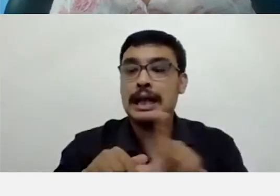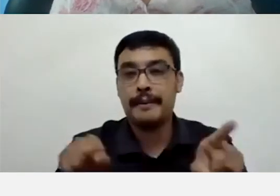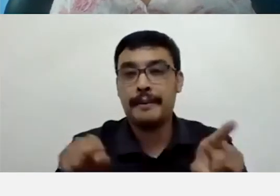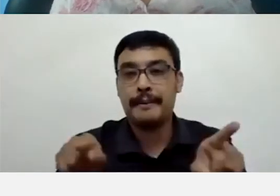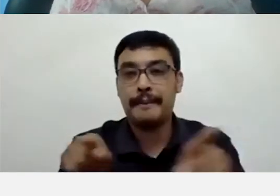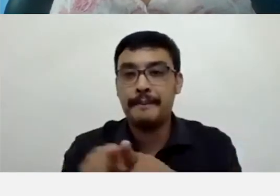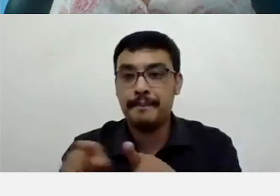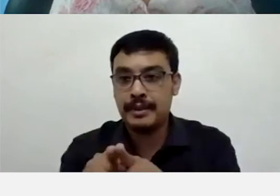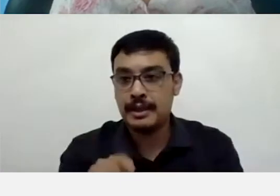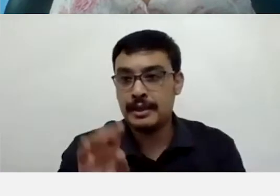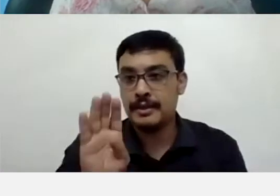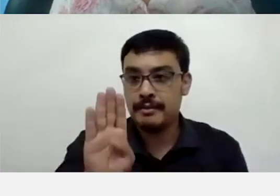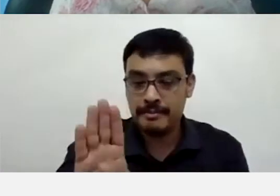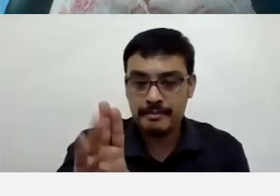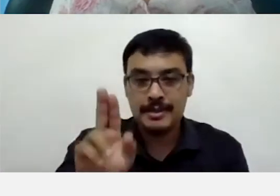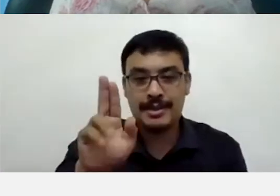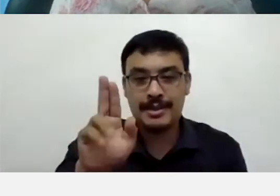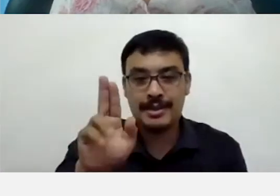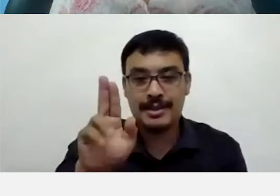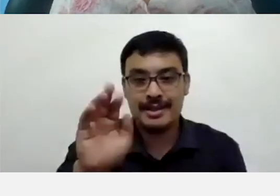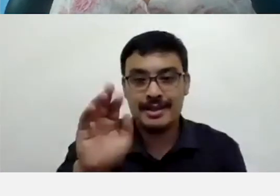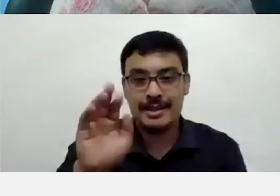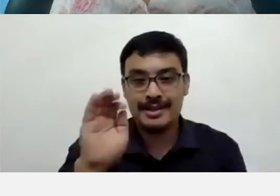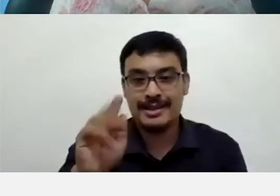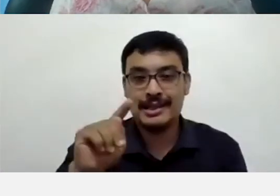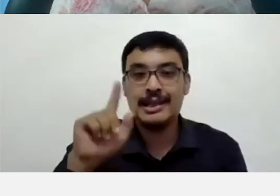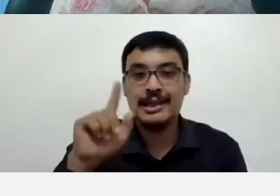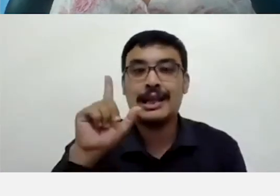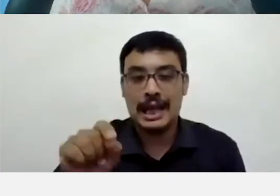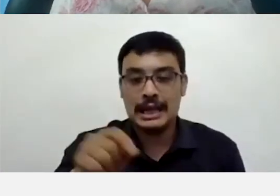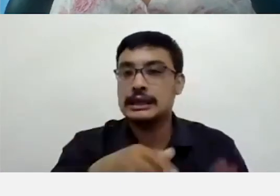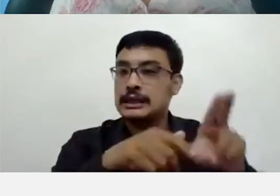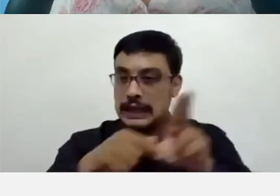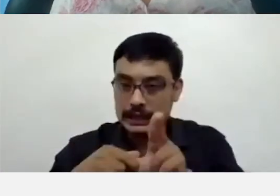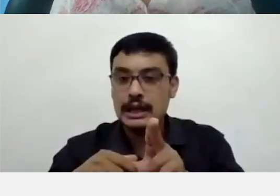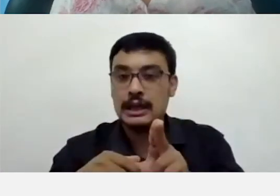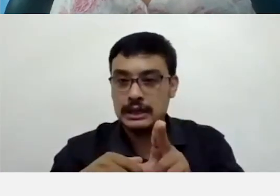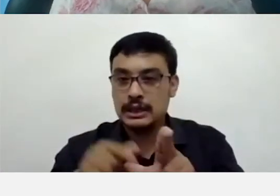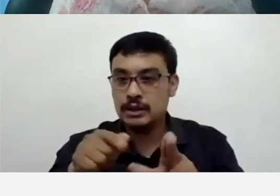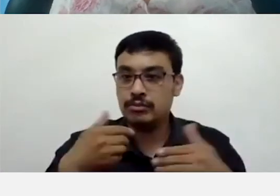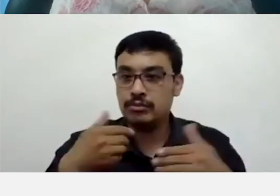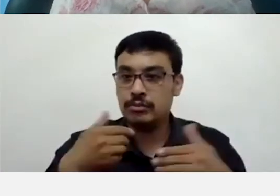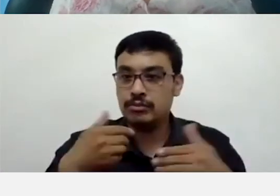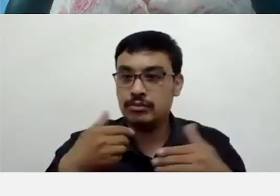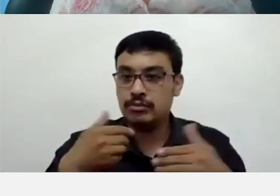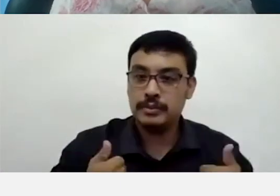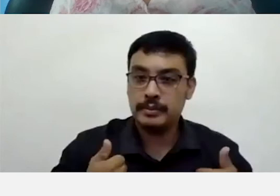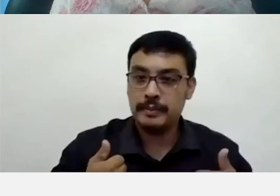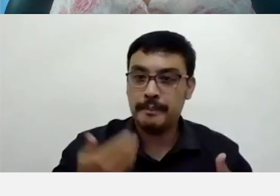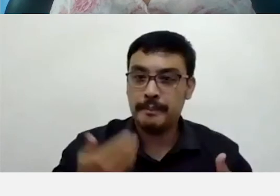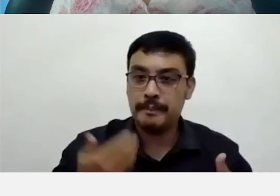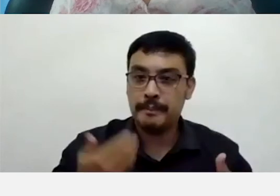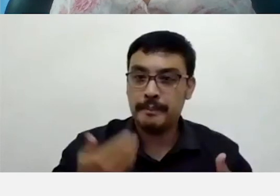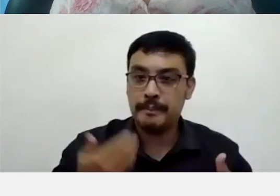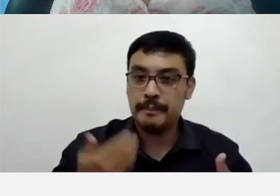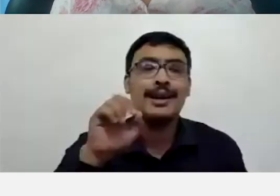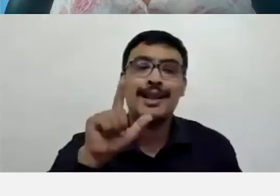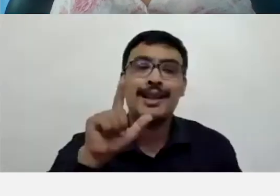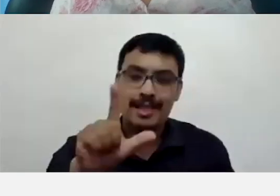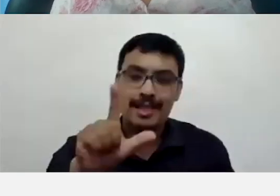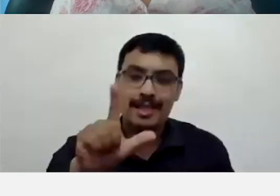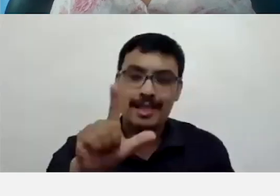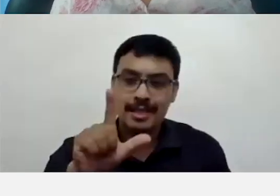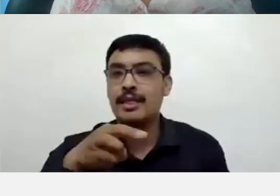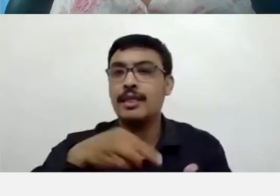Jatra. Biska Jatra is celebrated in the mid of April. In mid of April, we have a new